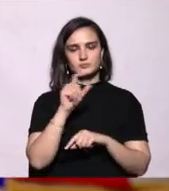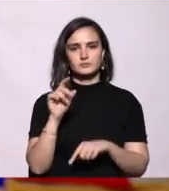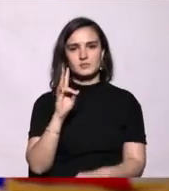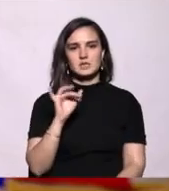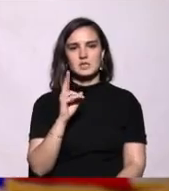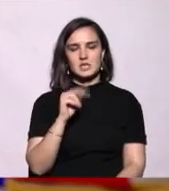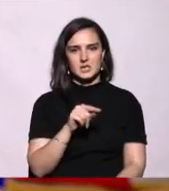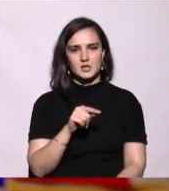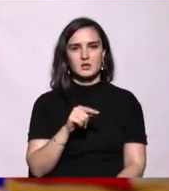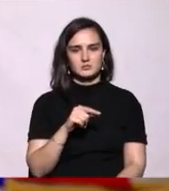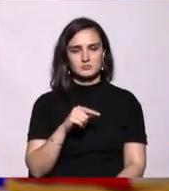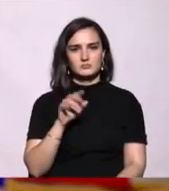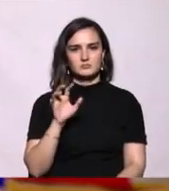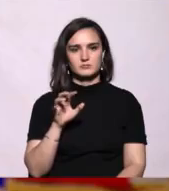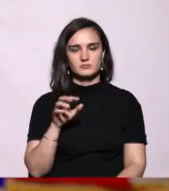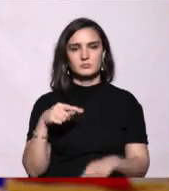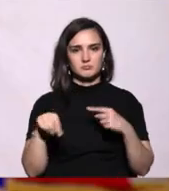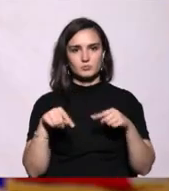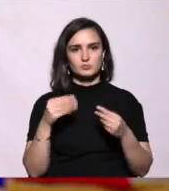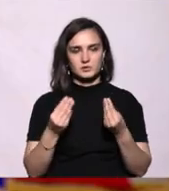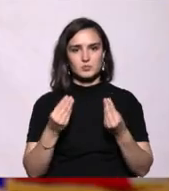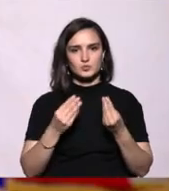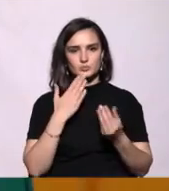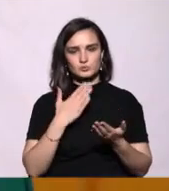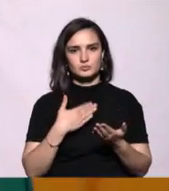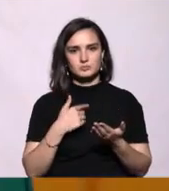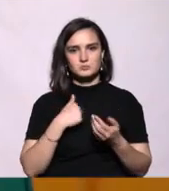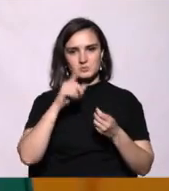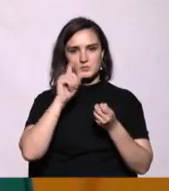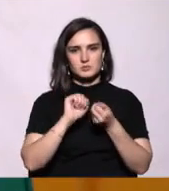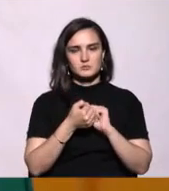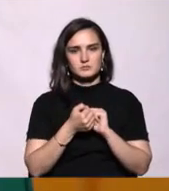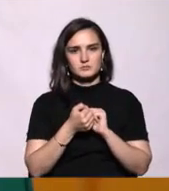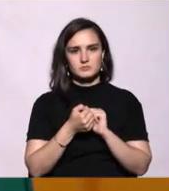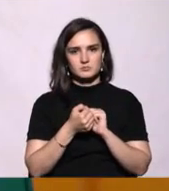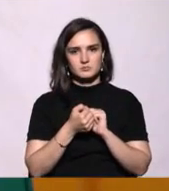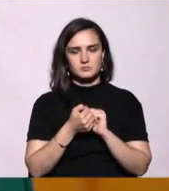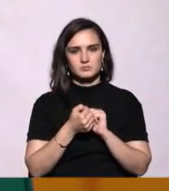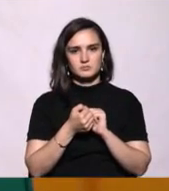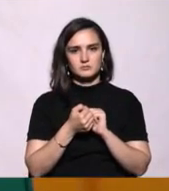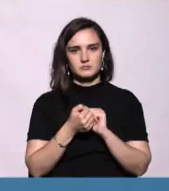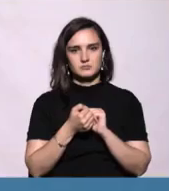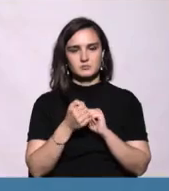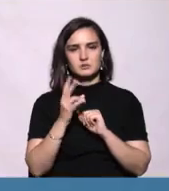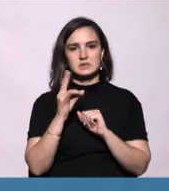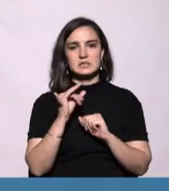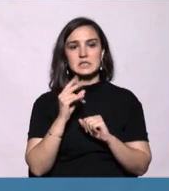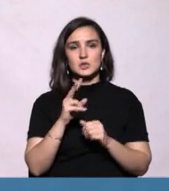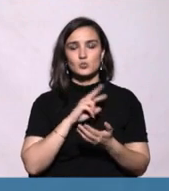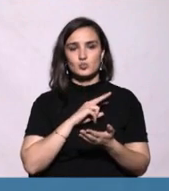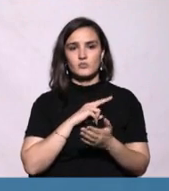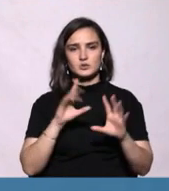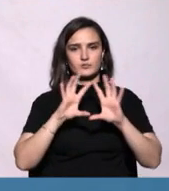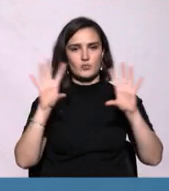usually plays football. Is that true or false? I remember from the text that Nick usually